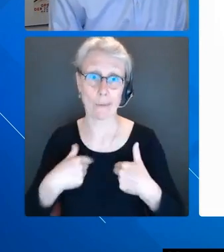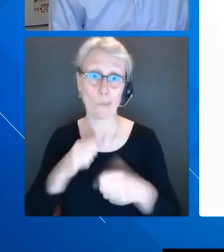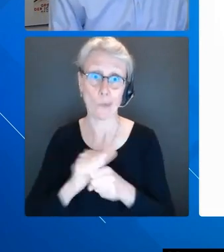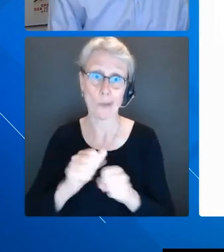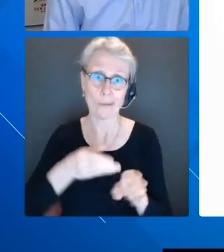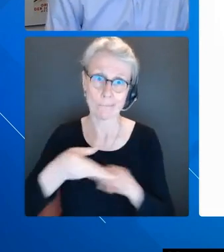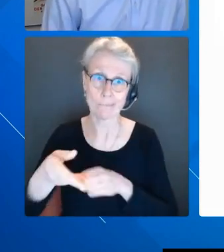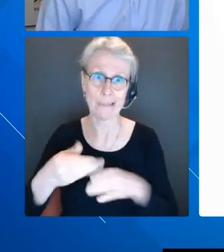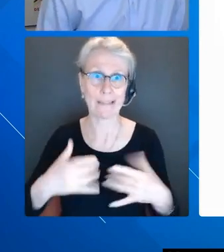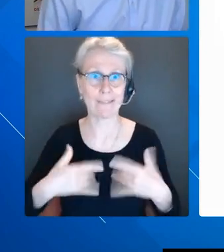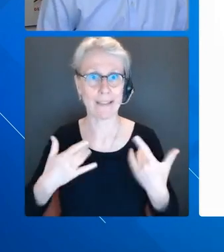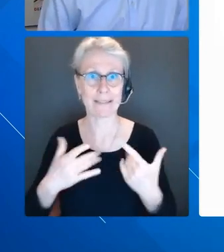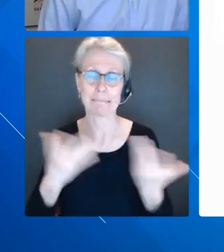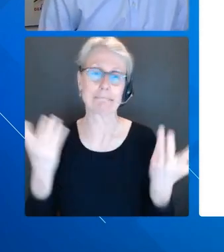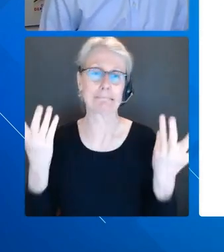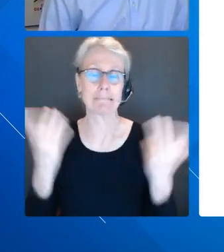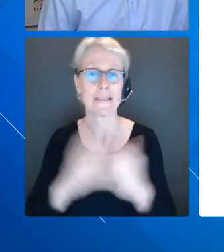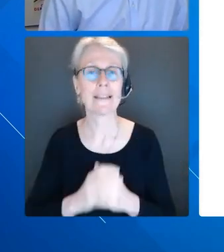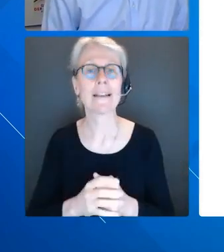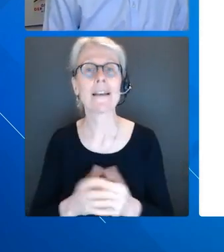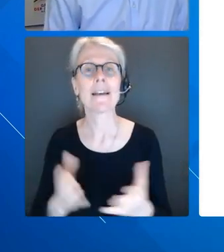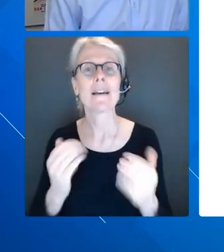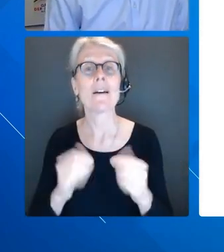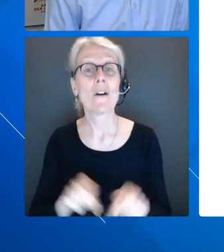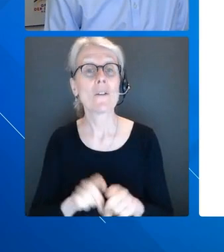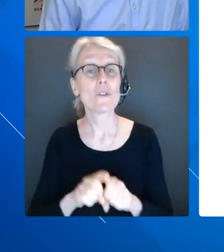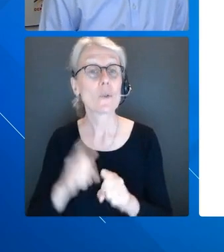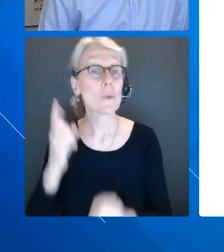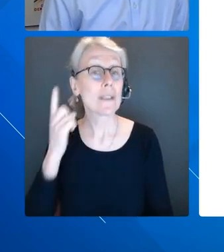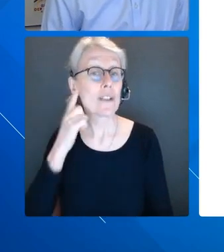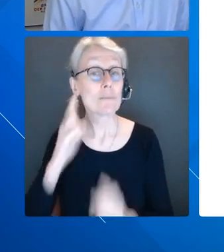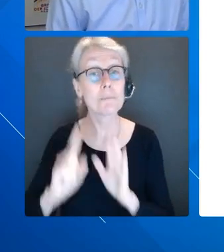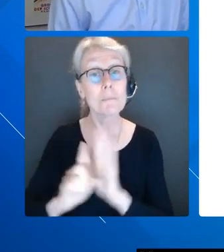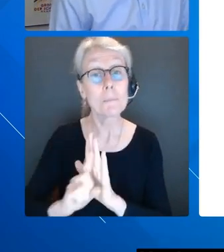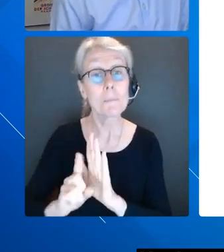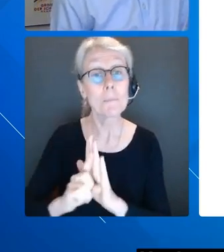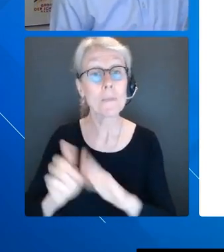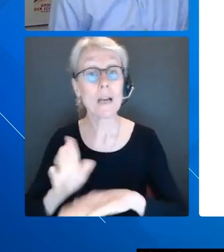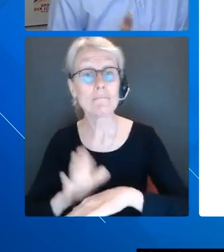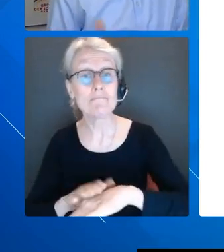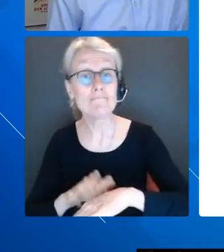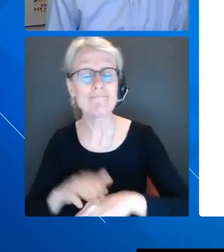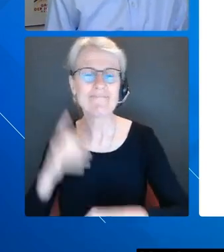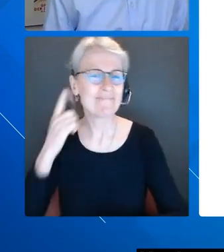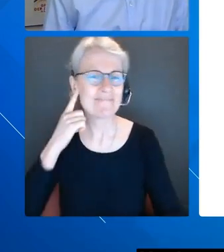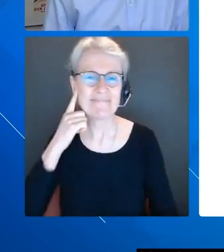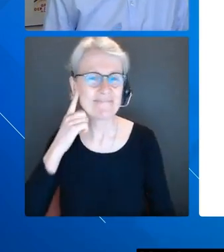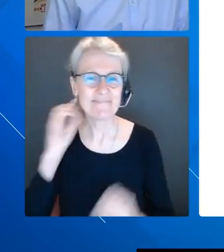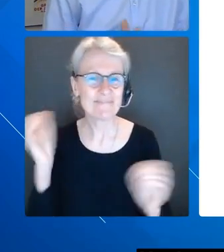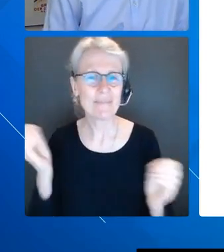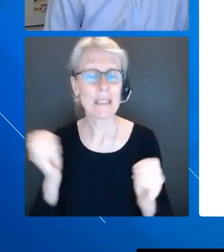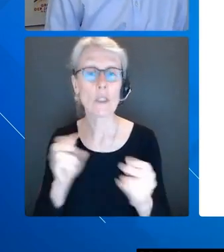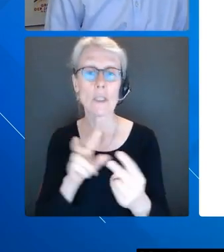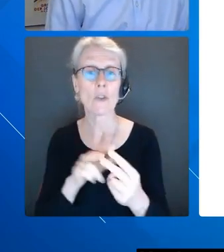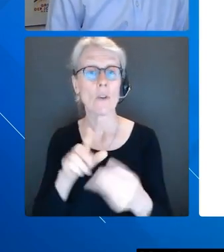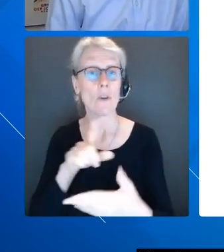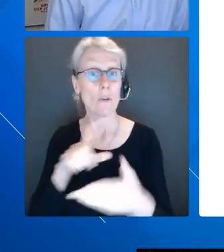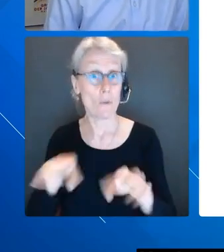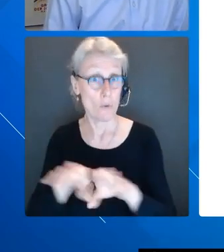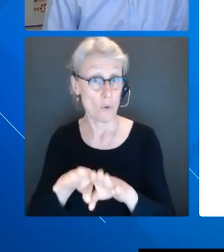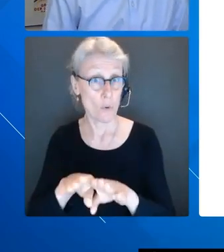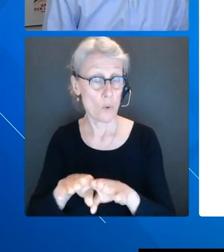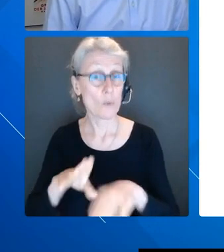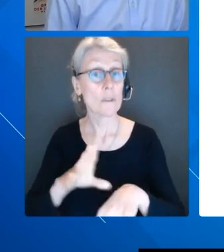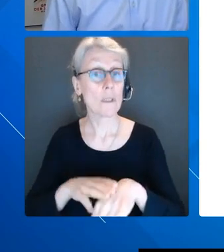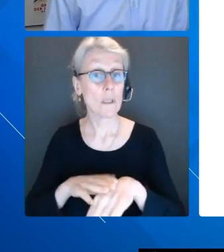some roadblocks and solutions. I'm unable to hear system prompts. You have to either don't use system prompts or also provide